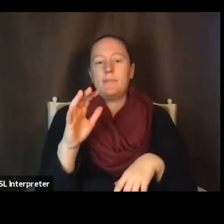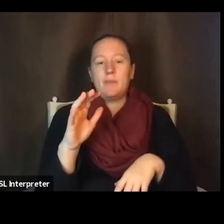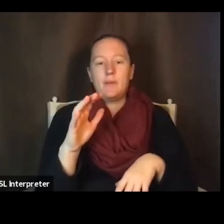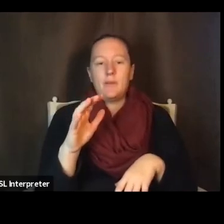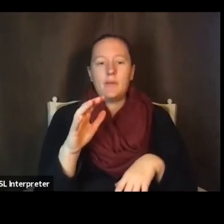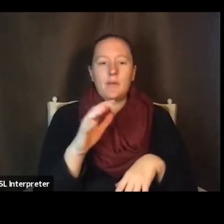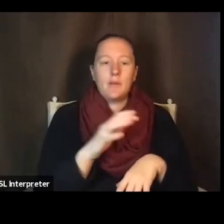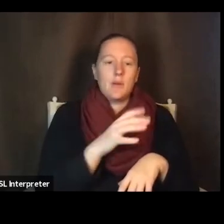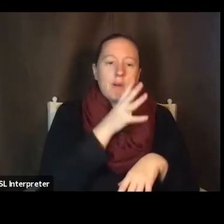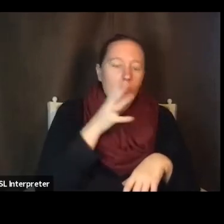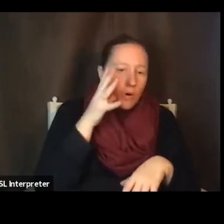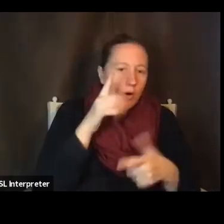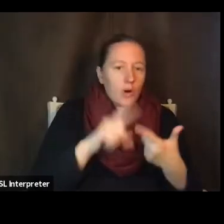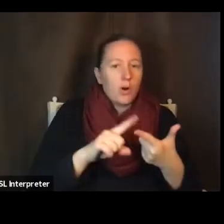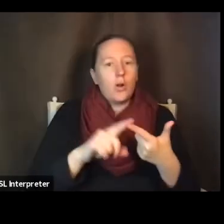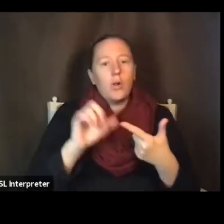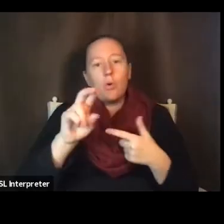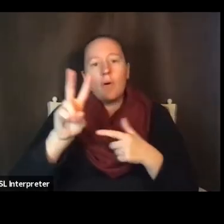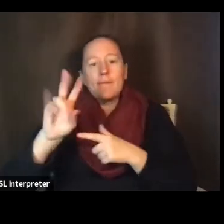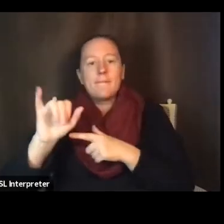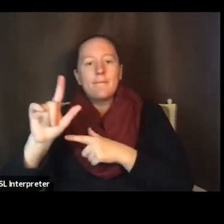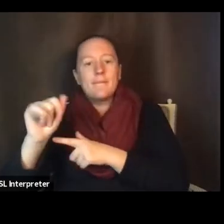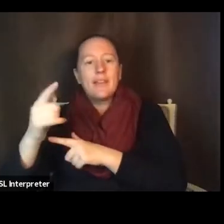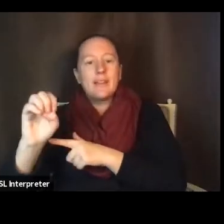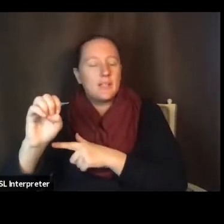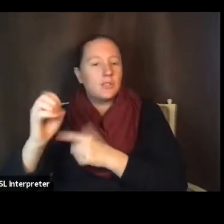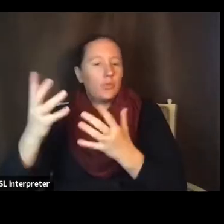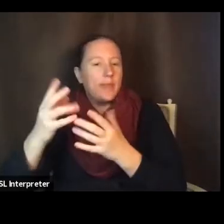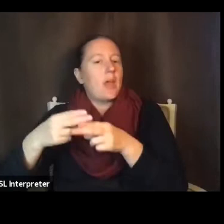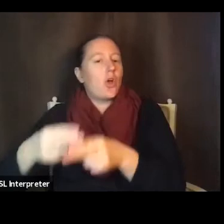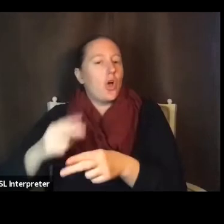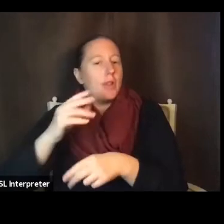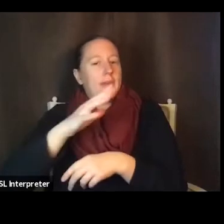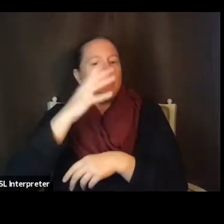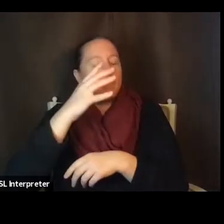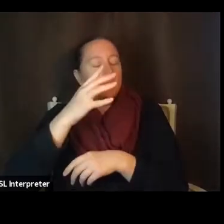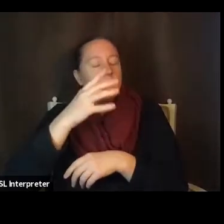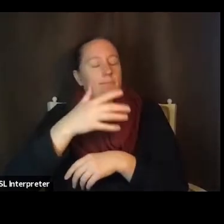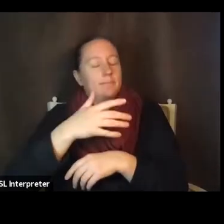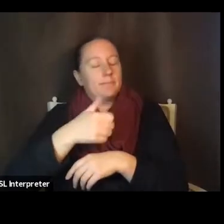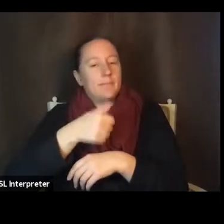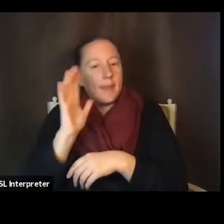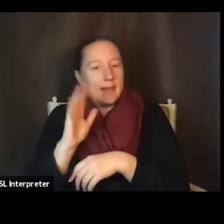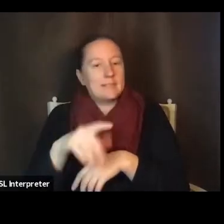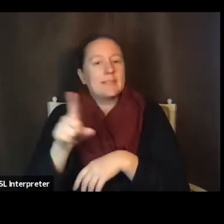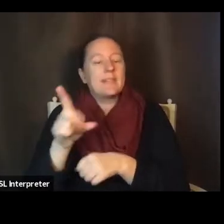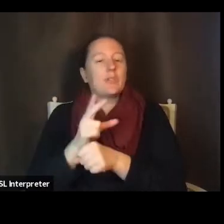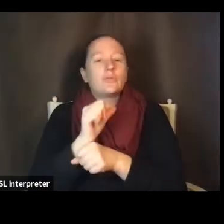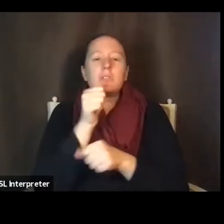regions, or even what they call village regions in Alaska, have really successfully used non-licensed behavioral